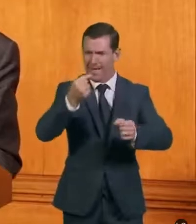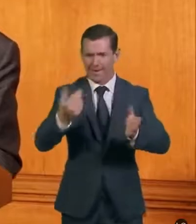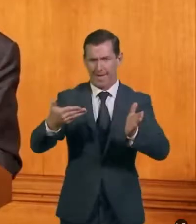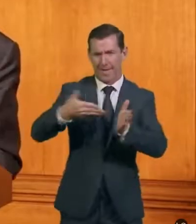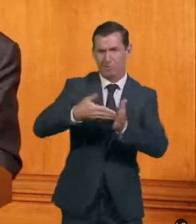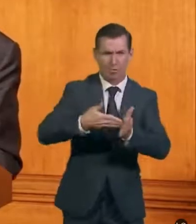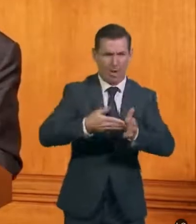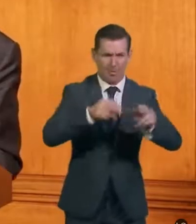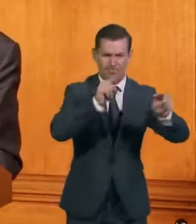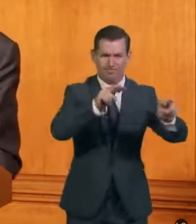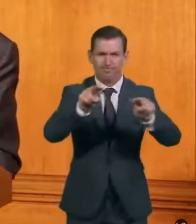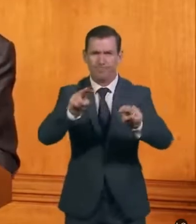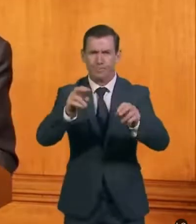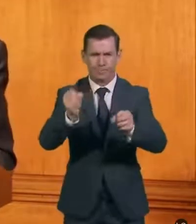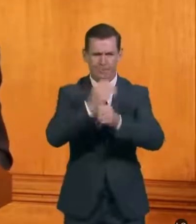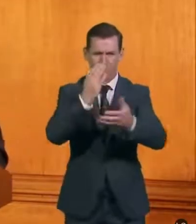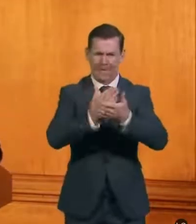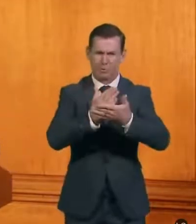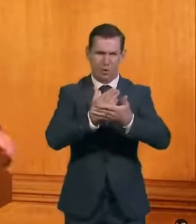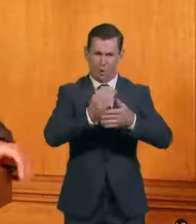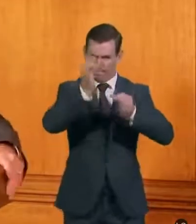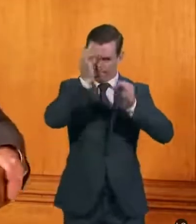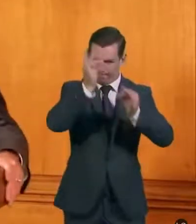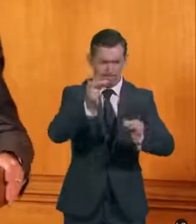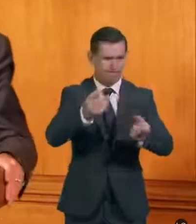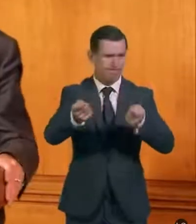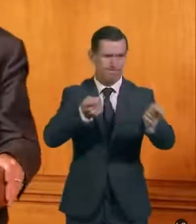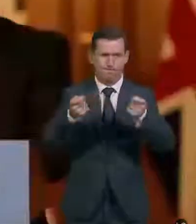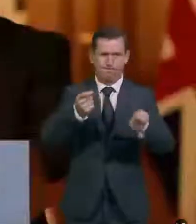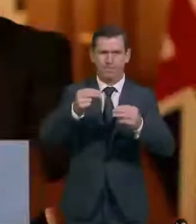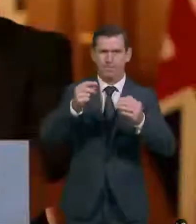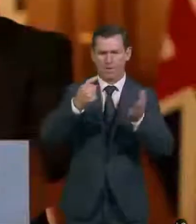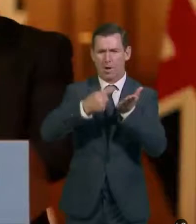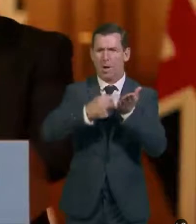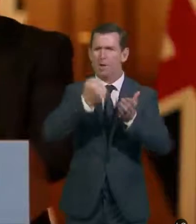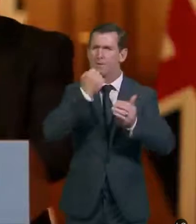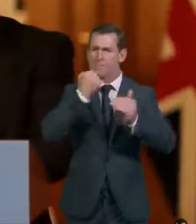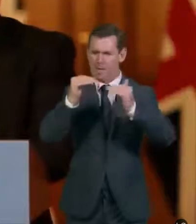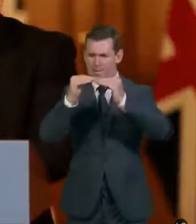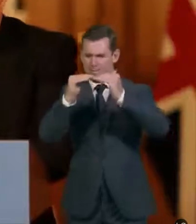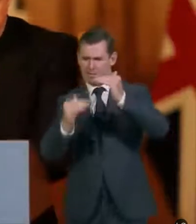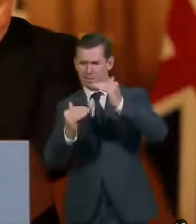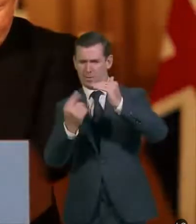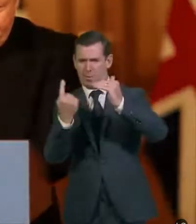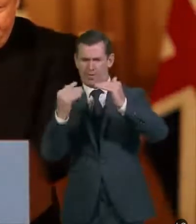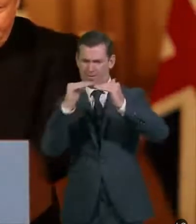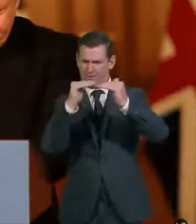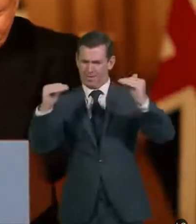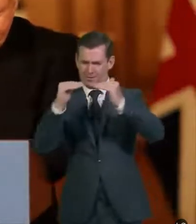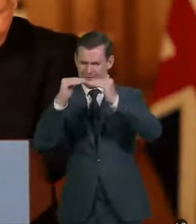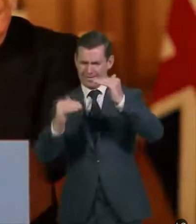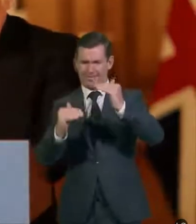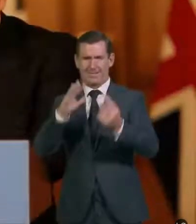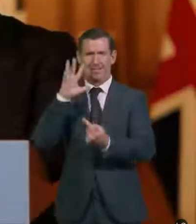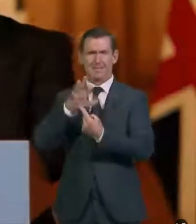this working and get the R below 1. Thanks very much. Thanks, Charlotte. Let's go to Matt Dathan of The